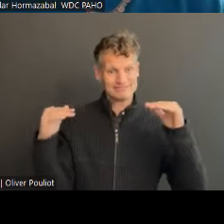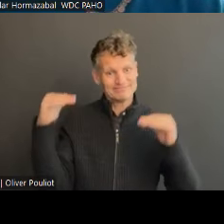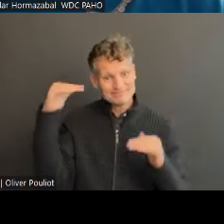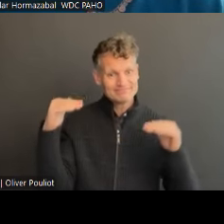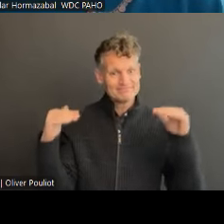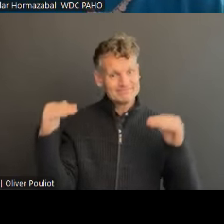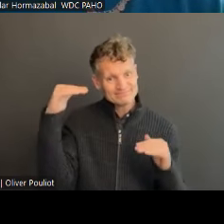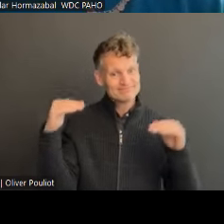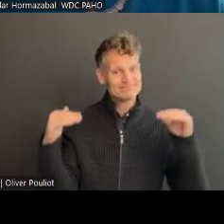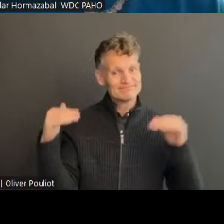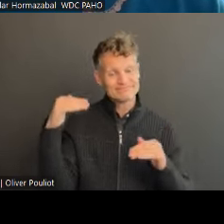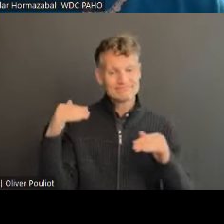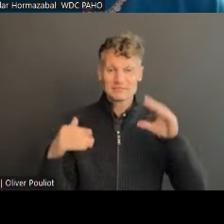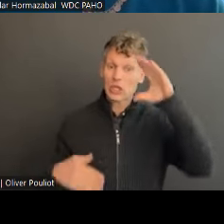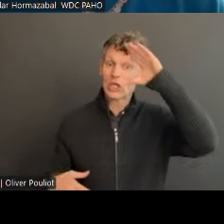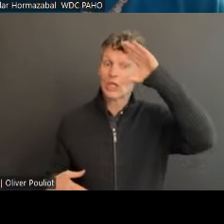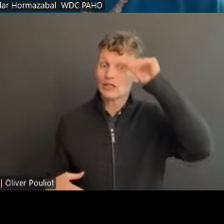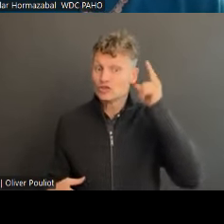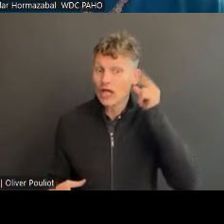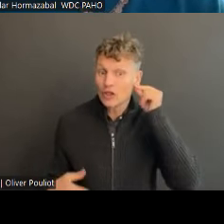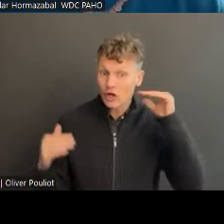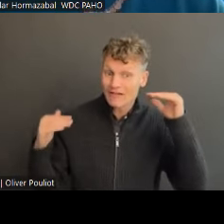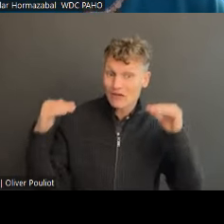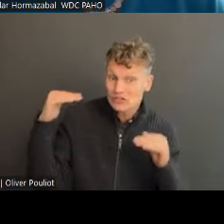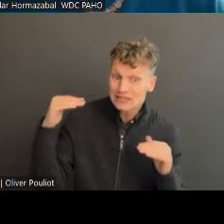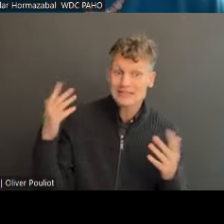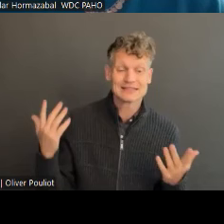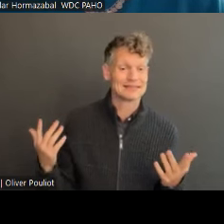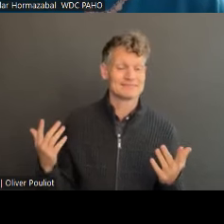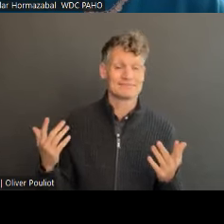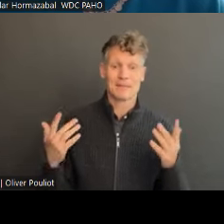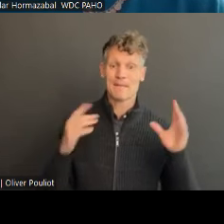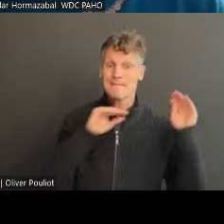migratory incrementan las processes. brechas en materia de So equidad, there are y esa huge